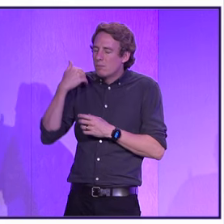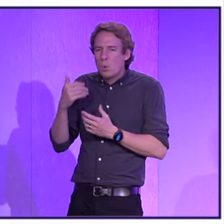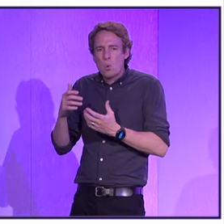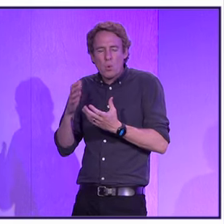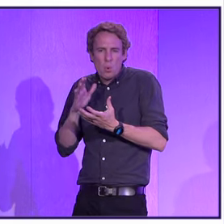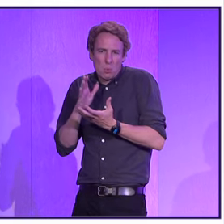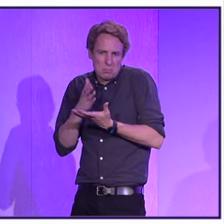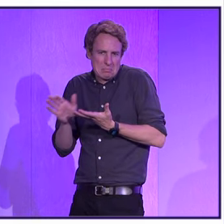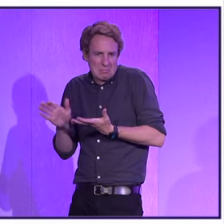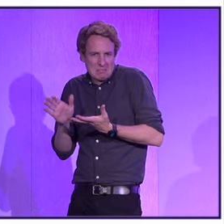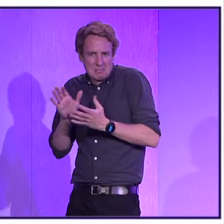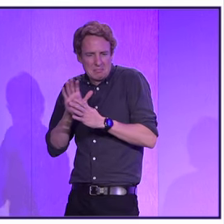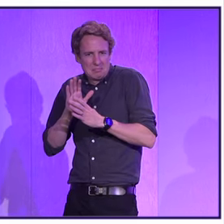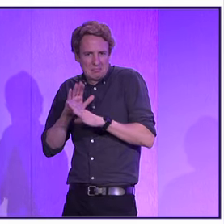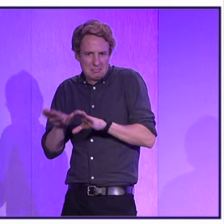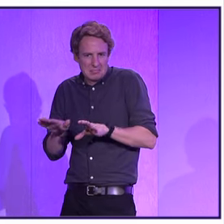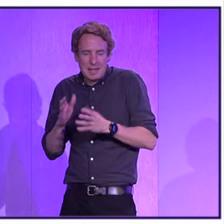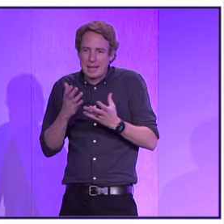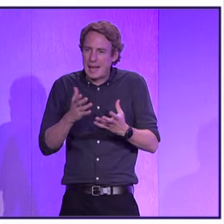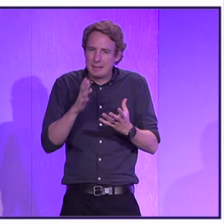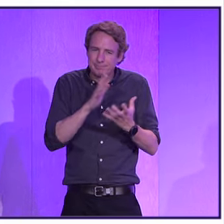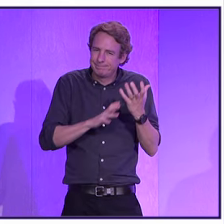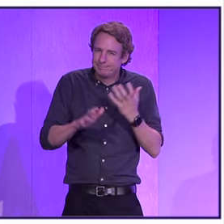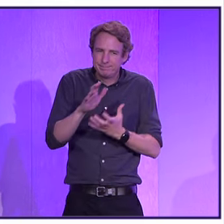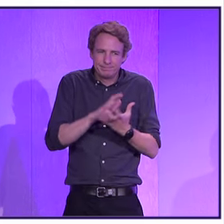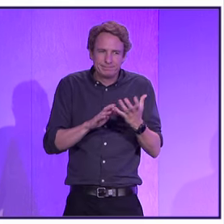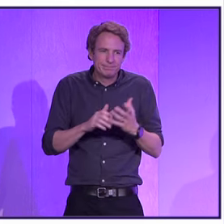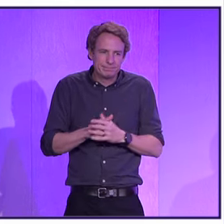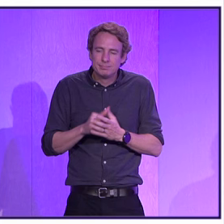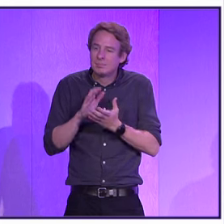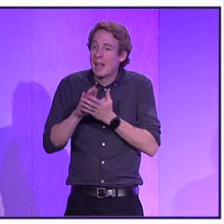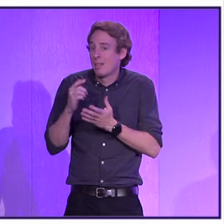which Heather's already brilliantly reminded us about.